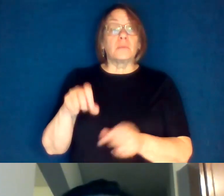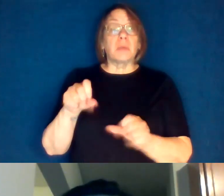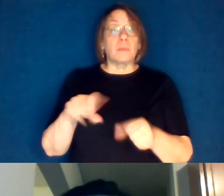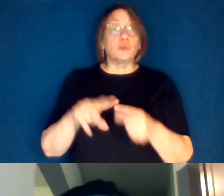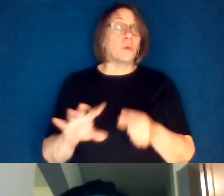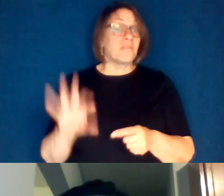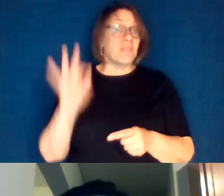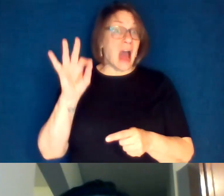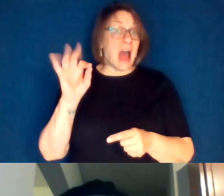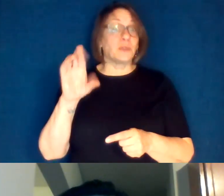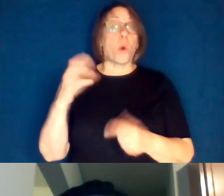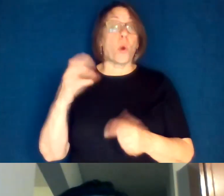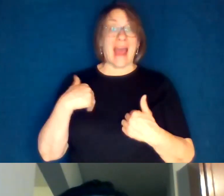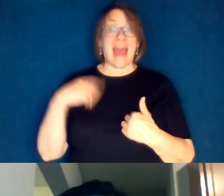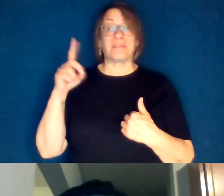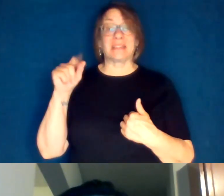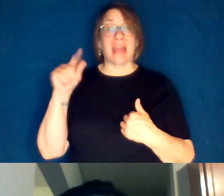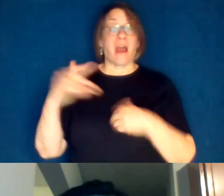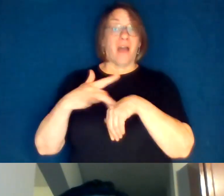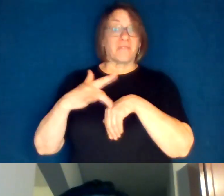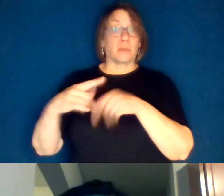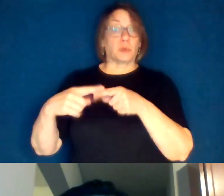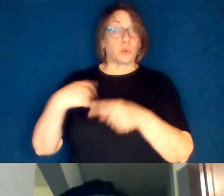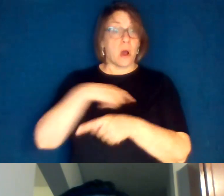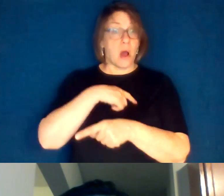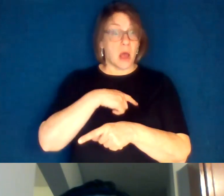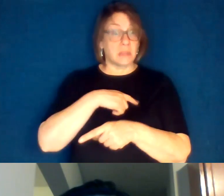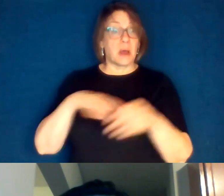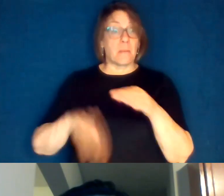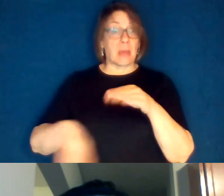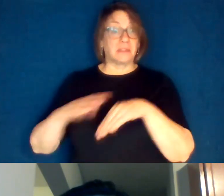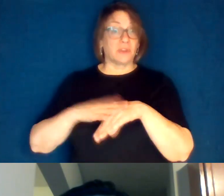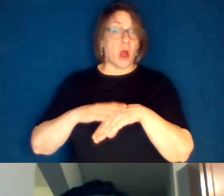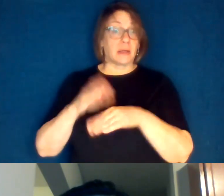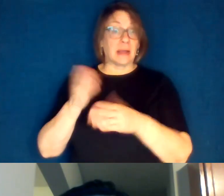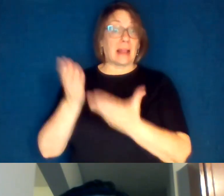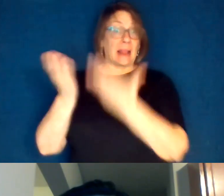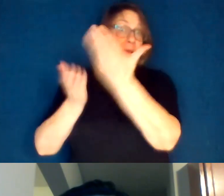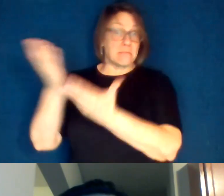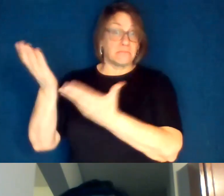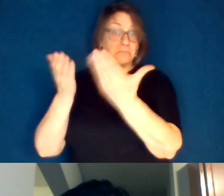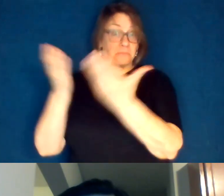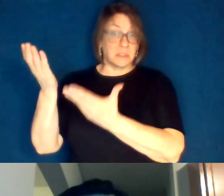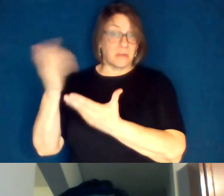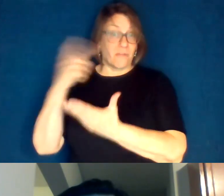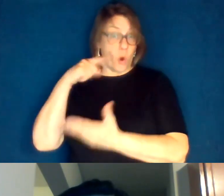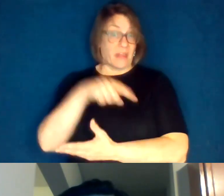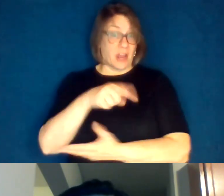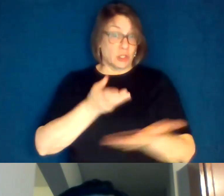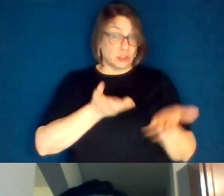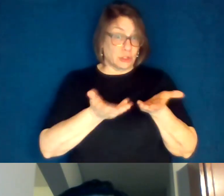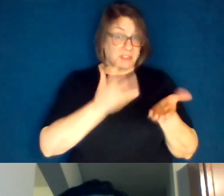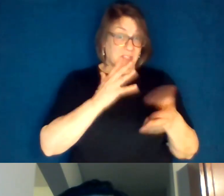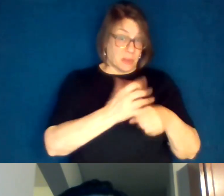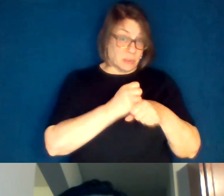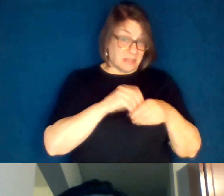data or have data available based on the claims that are submitted on their behalf for the services that they may have received